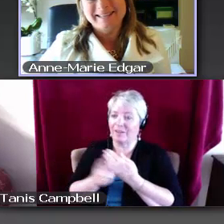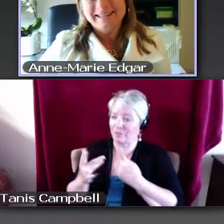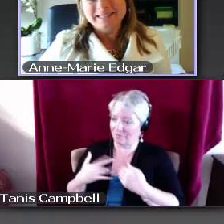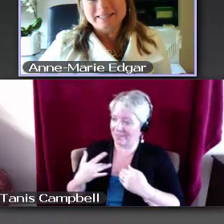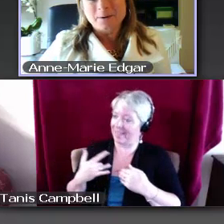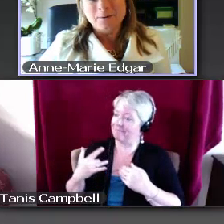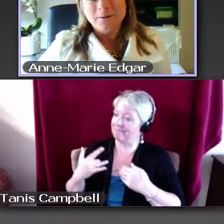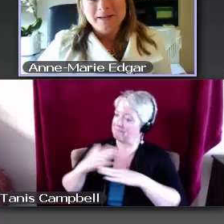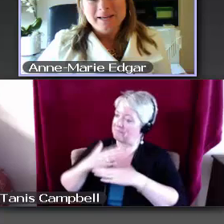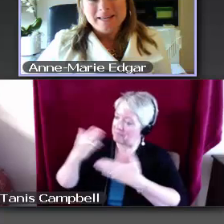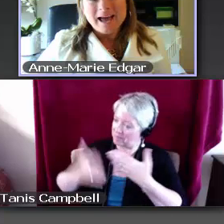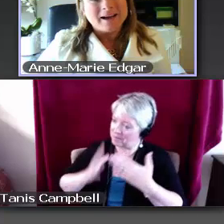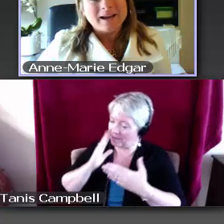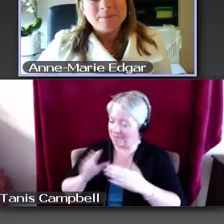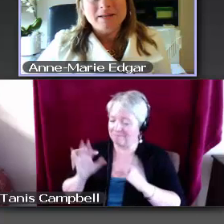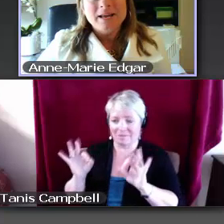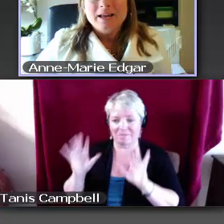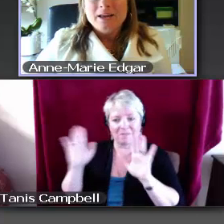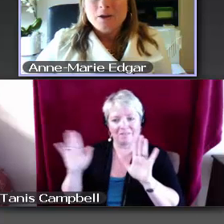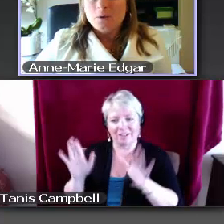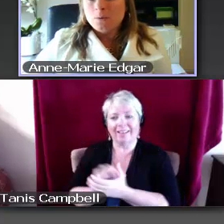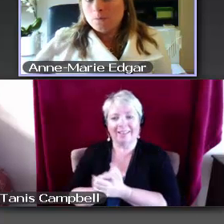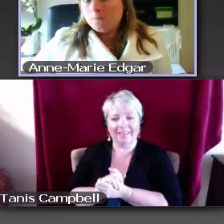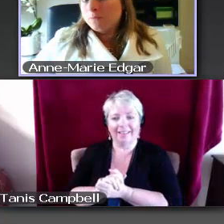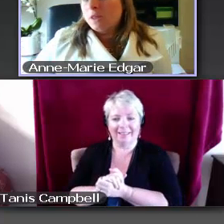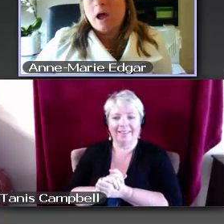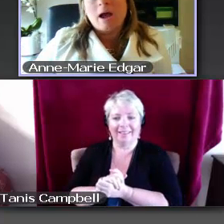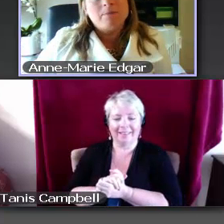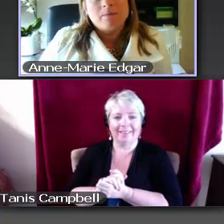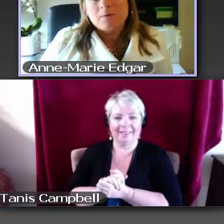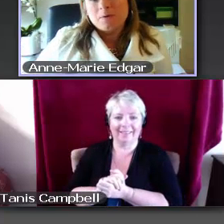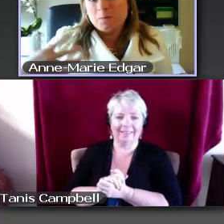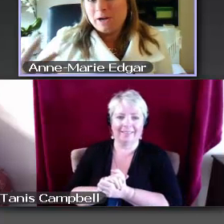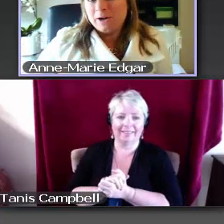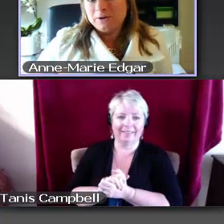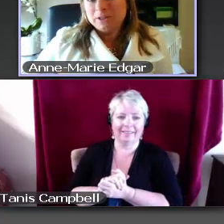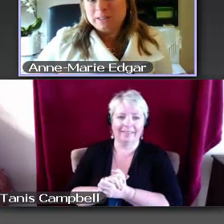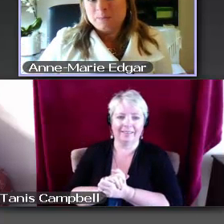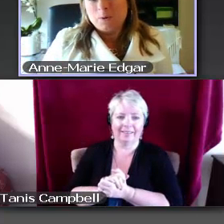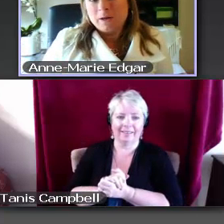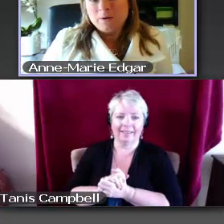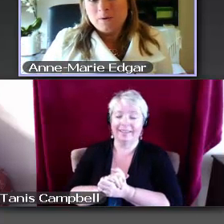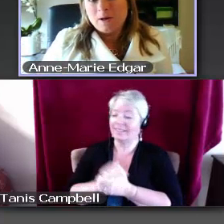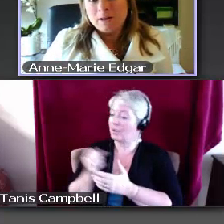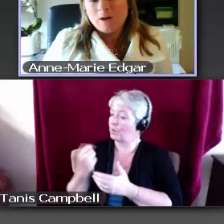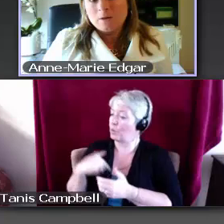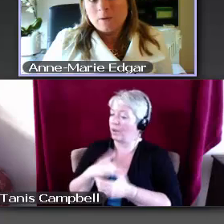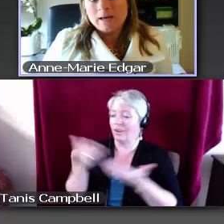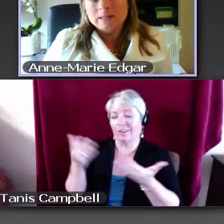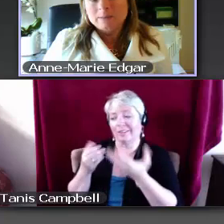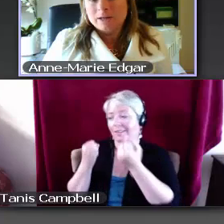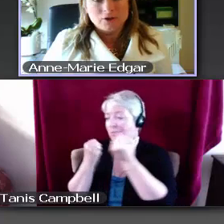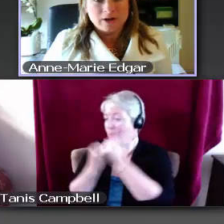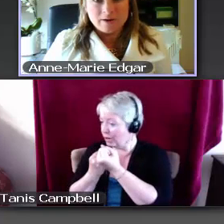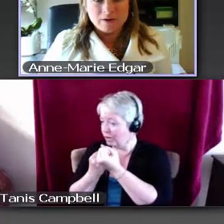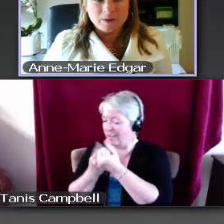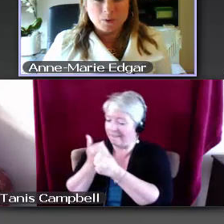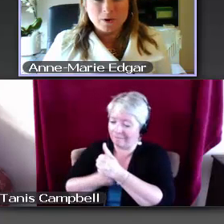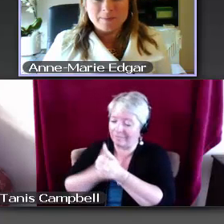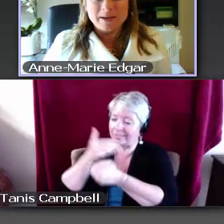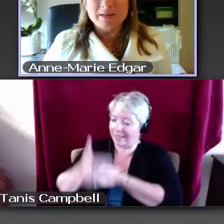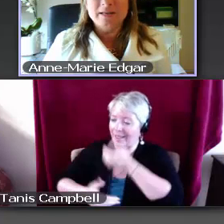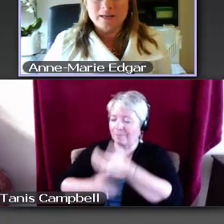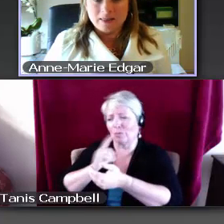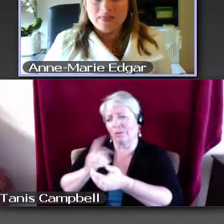complete it. So yeah, I mean, you know, we're here to support you all along the way, and it's a pleasure to have you